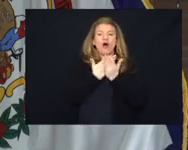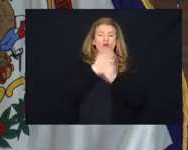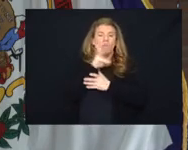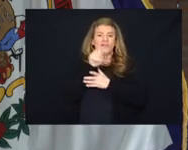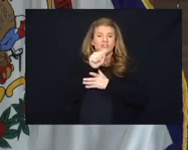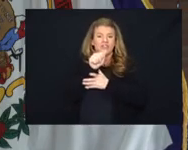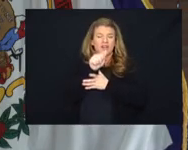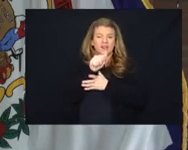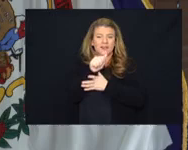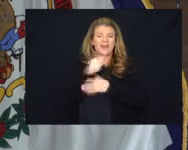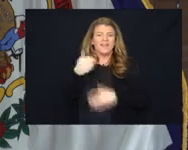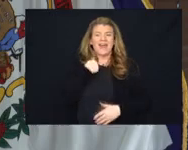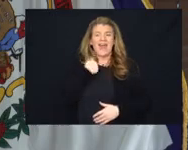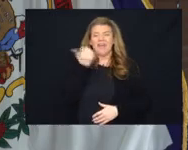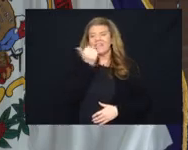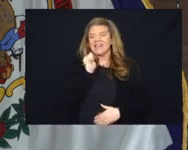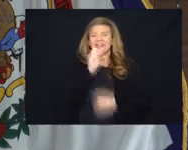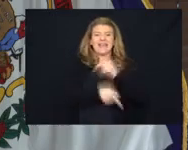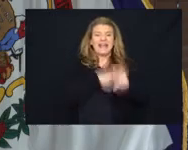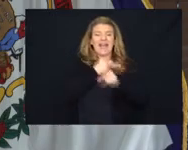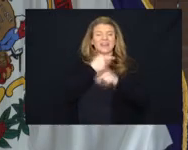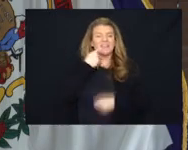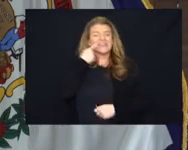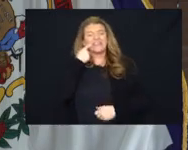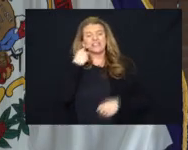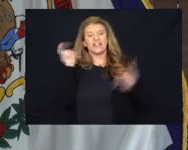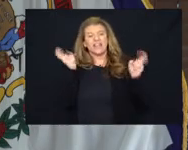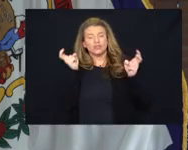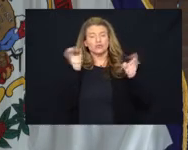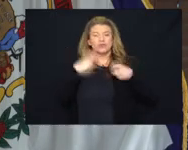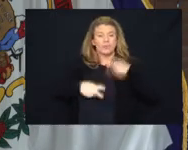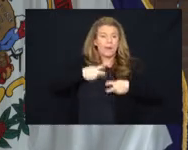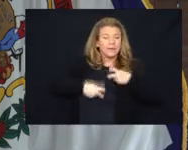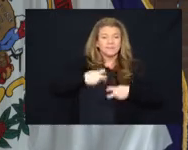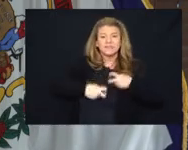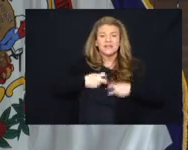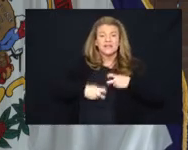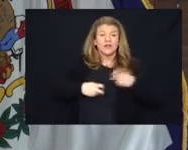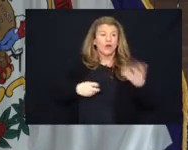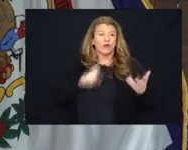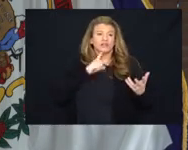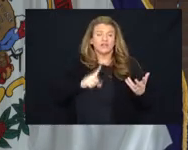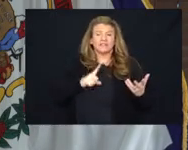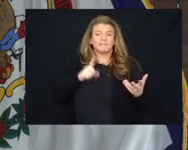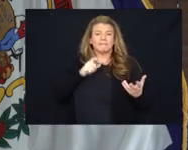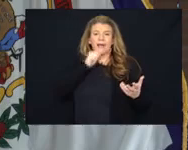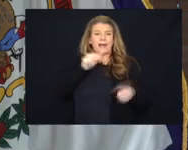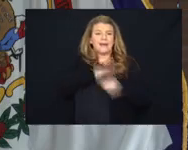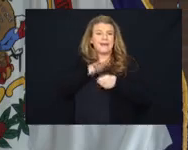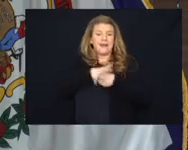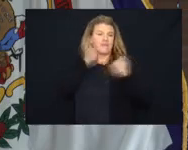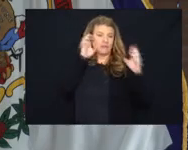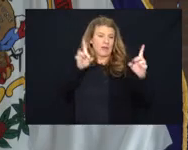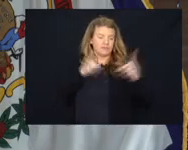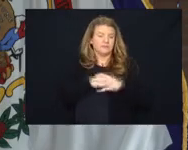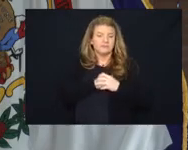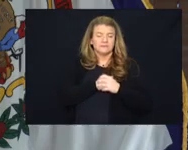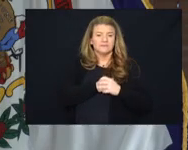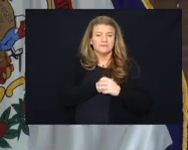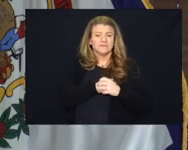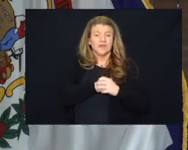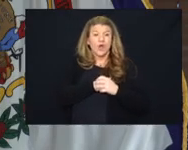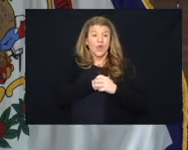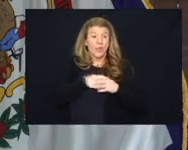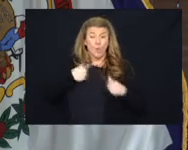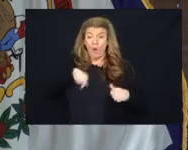Virginia that have any kind of addiction issues or any kind of problems or just a lack of education. What